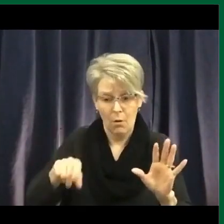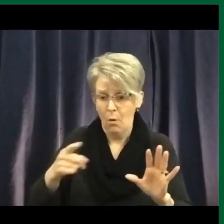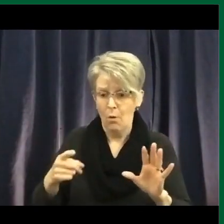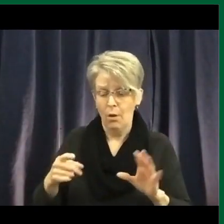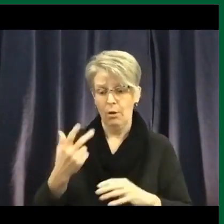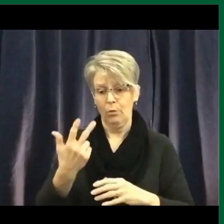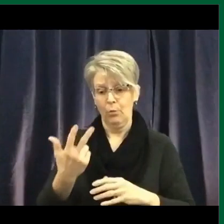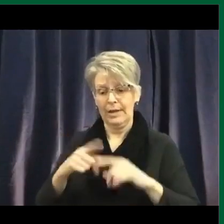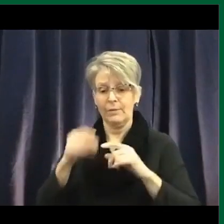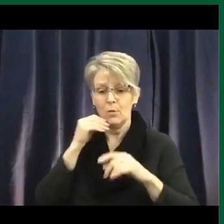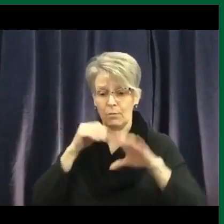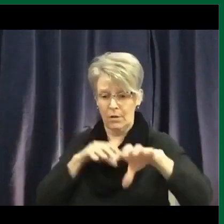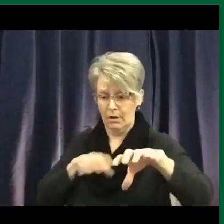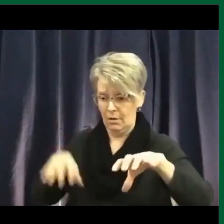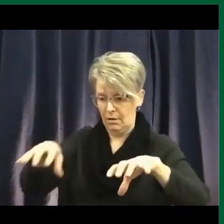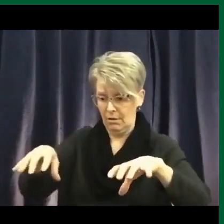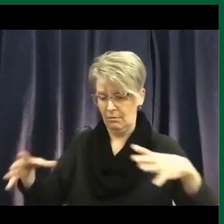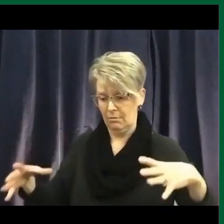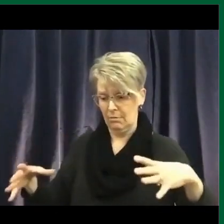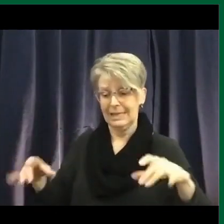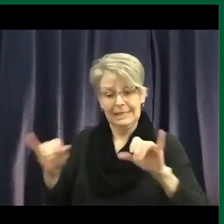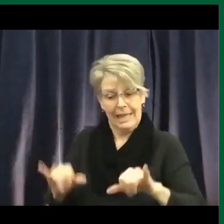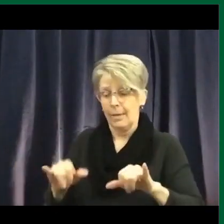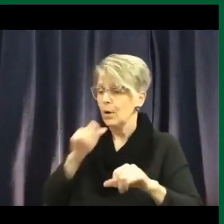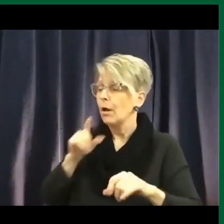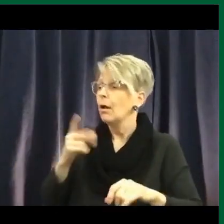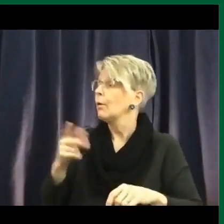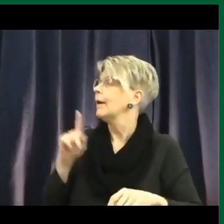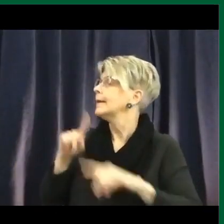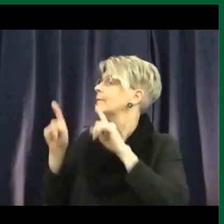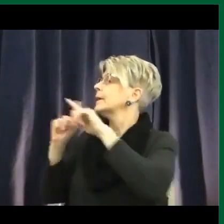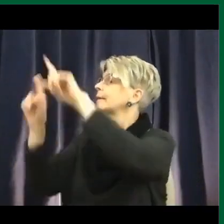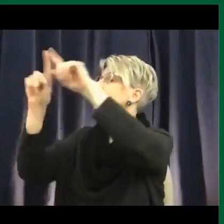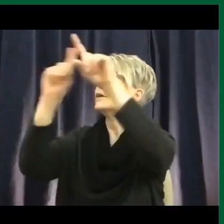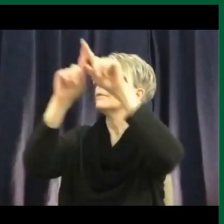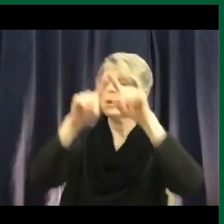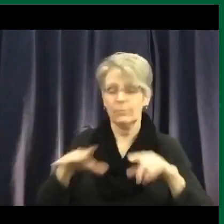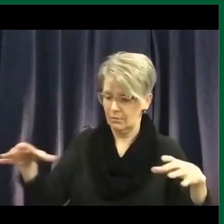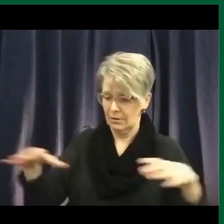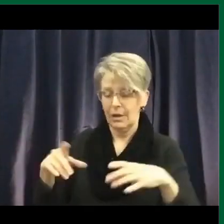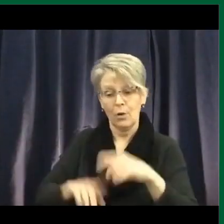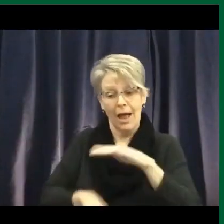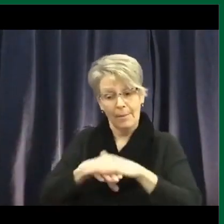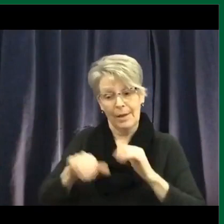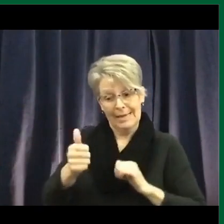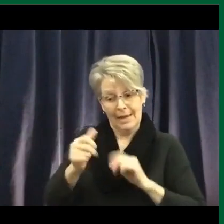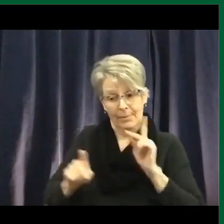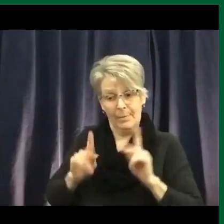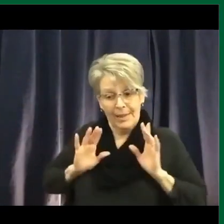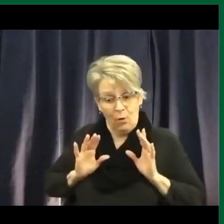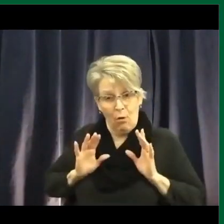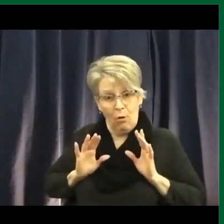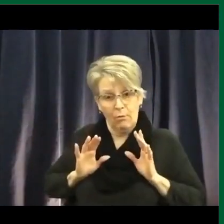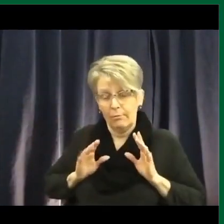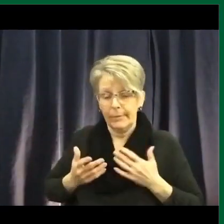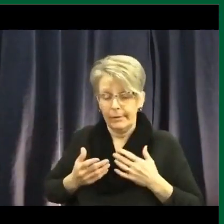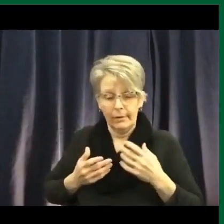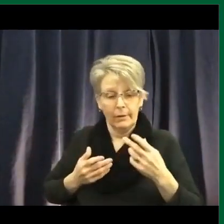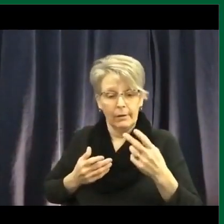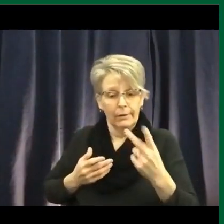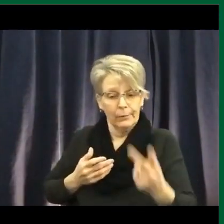households, and we're asking that they're the same 3 households and only up to a maximum of 10 people. But we are softening these measures as an understanding